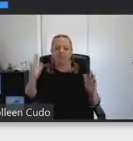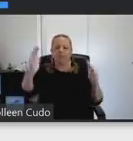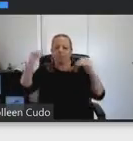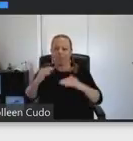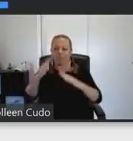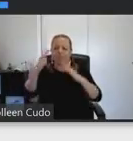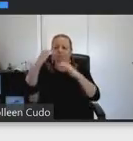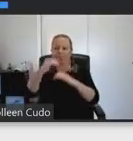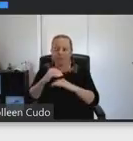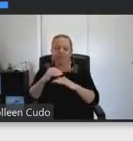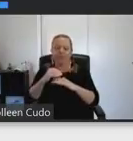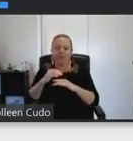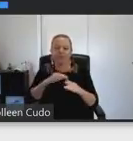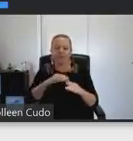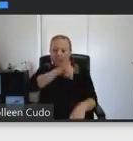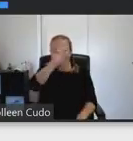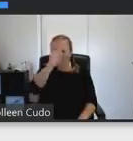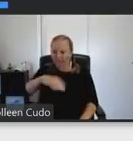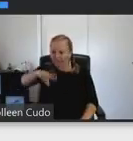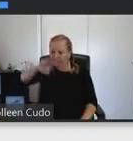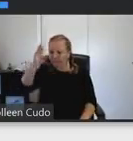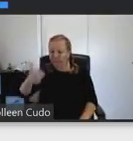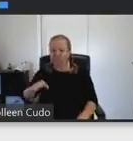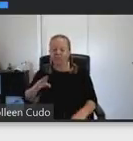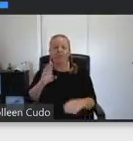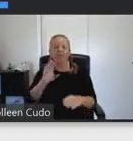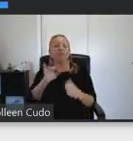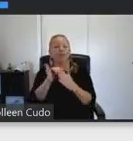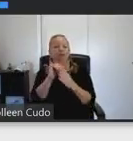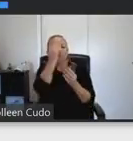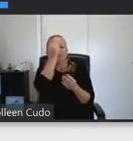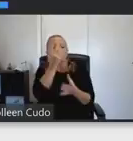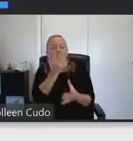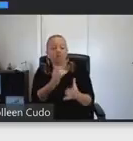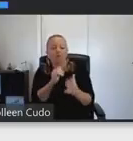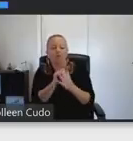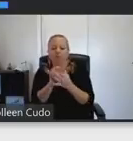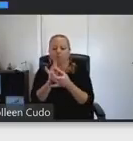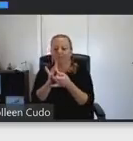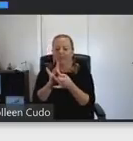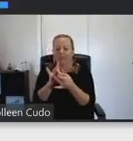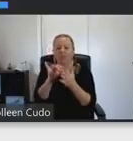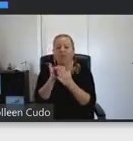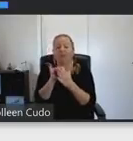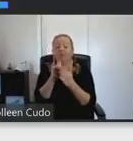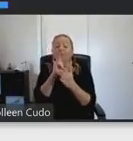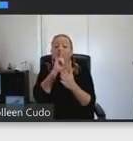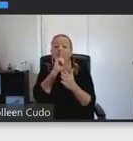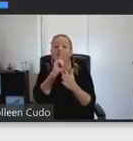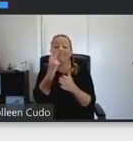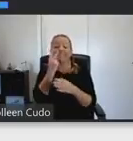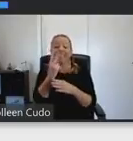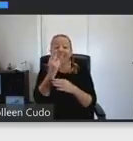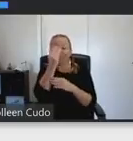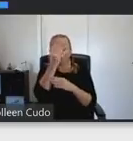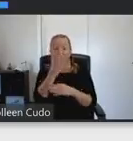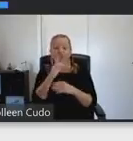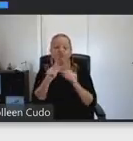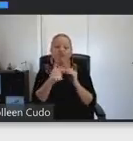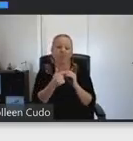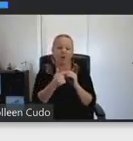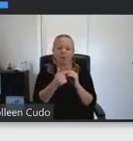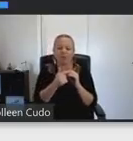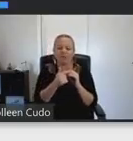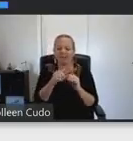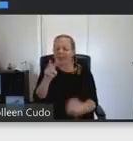at the data that flows into that light at the same time. Similarly, you'll see information about ventilator